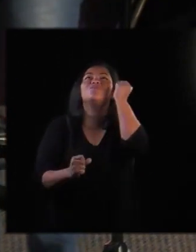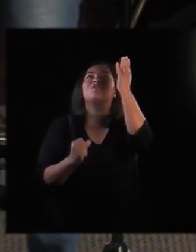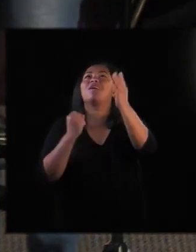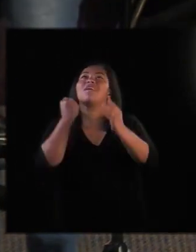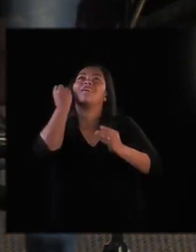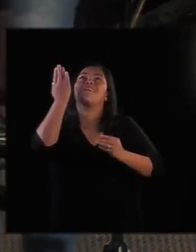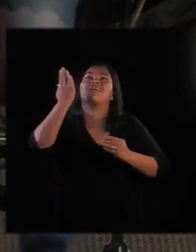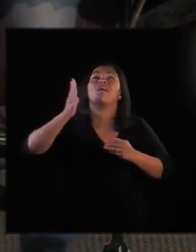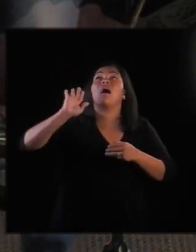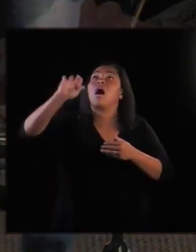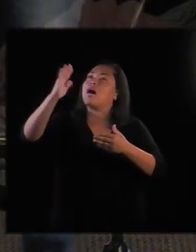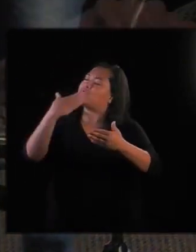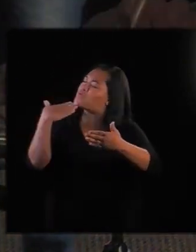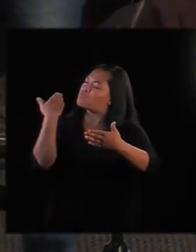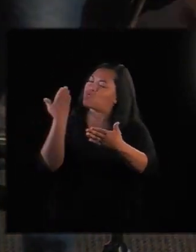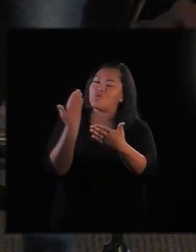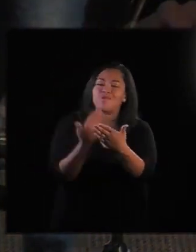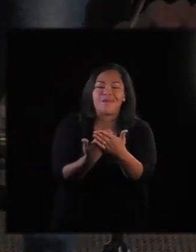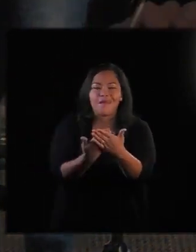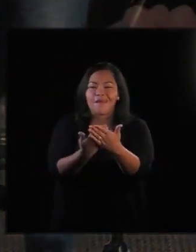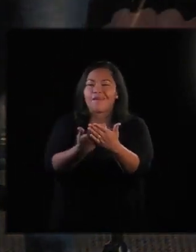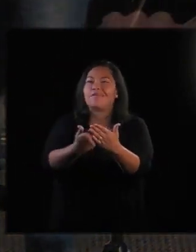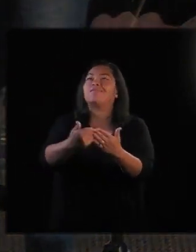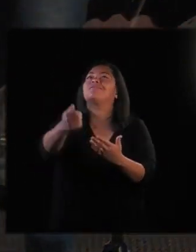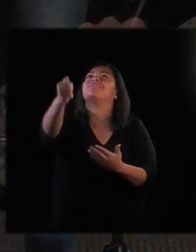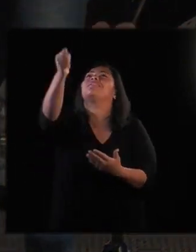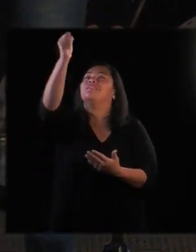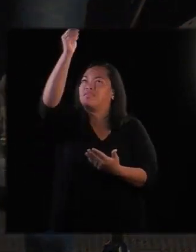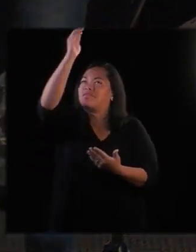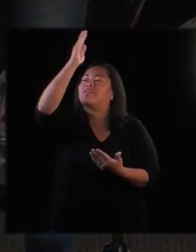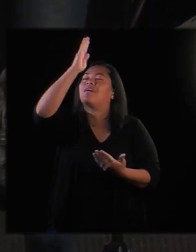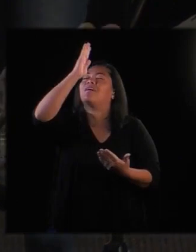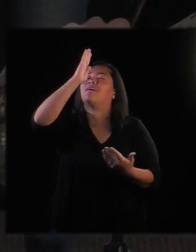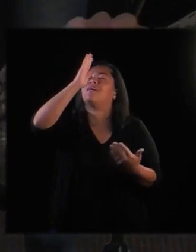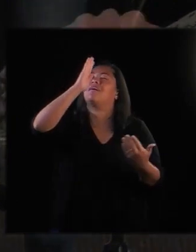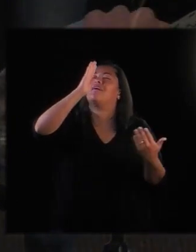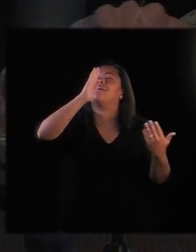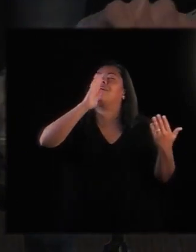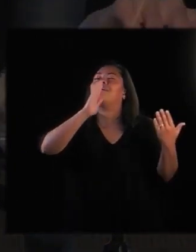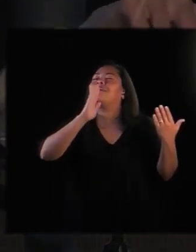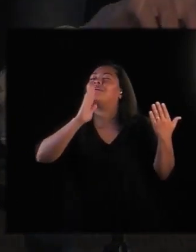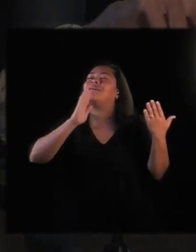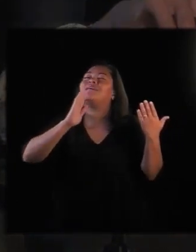I will sing of the goodness of